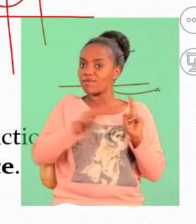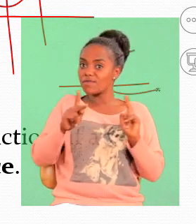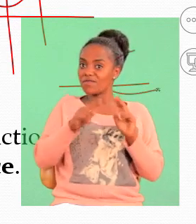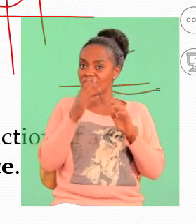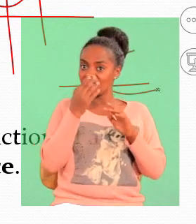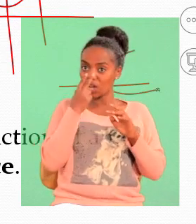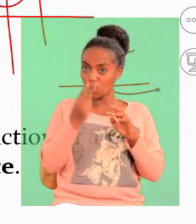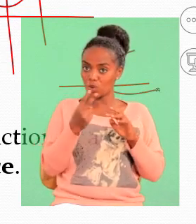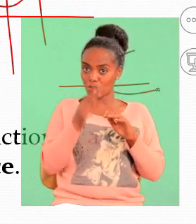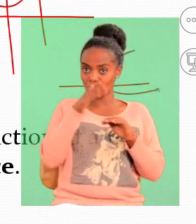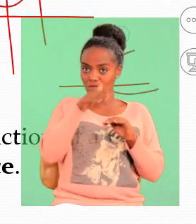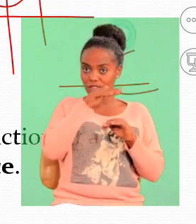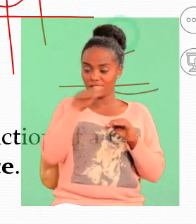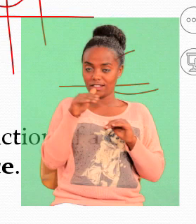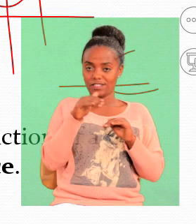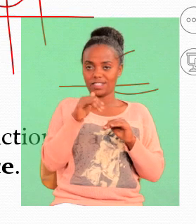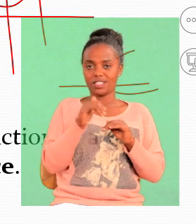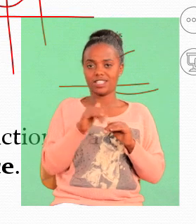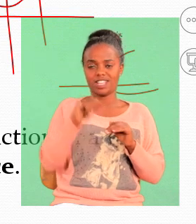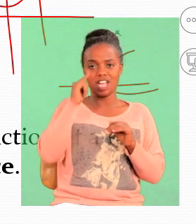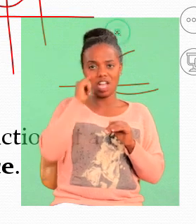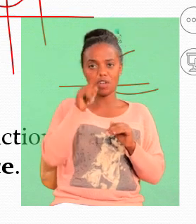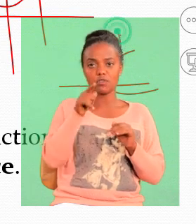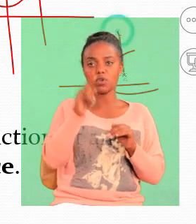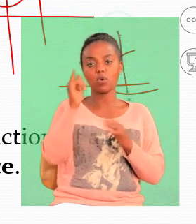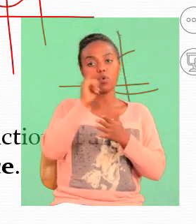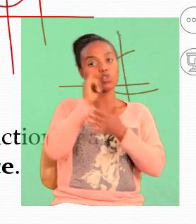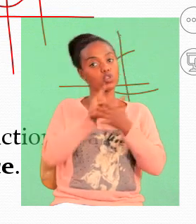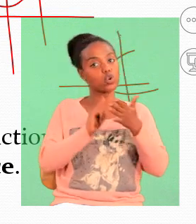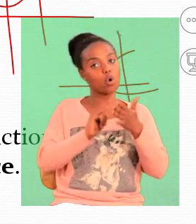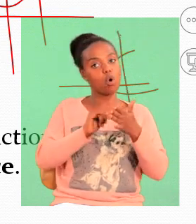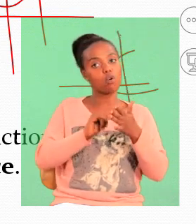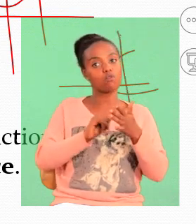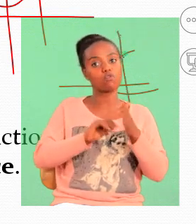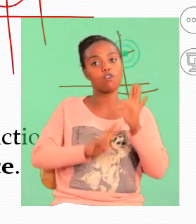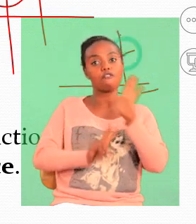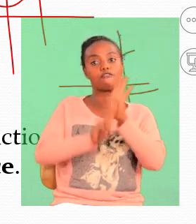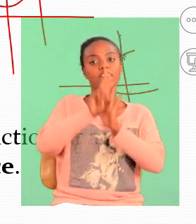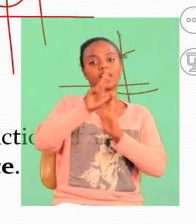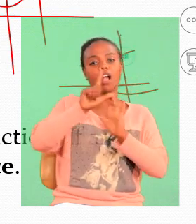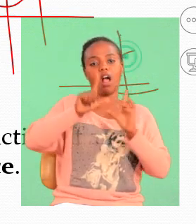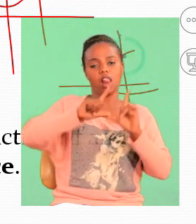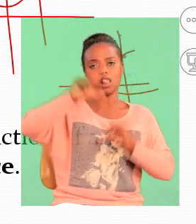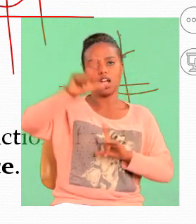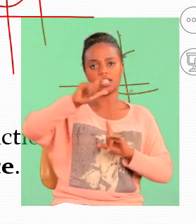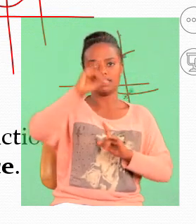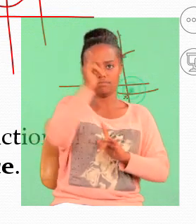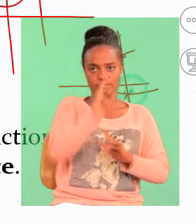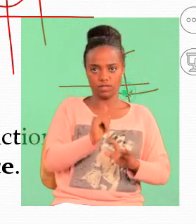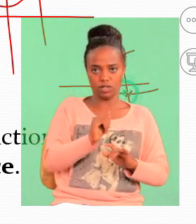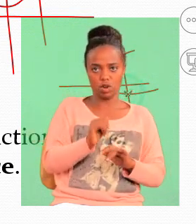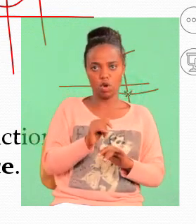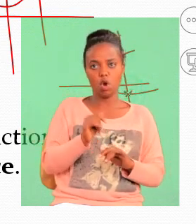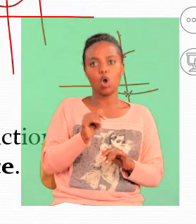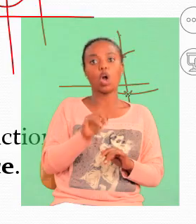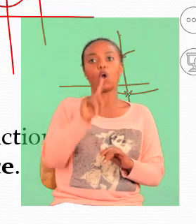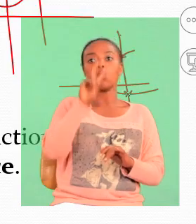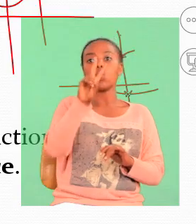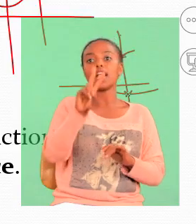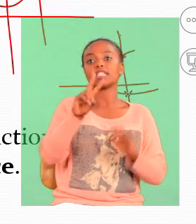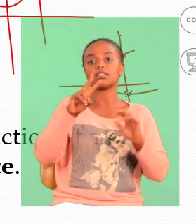if you take a vertical line or if you draw a vertical line to the graph, it crosses more